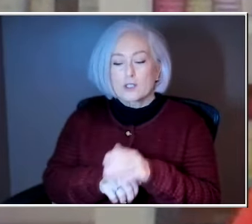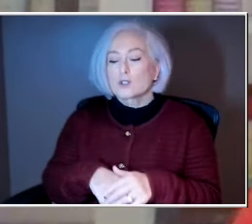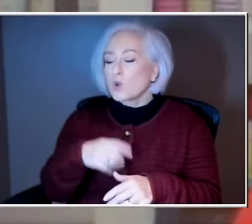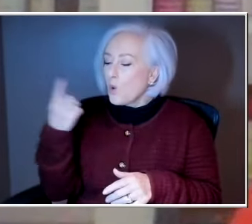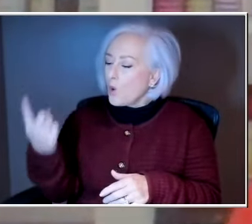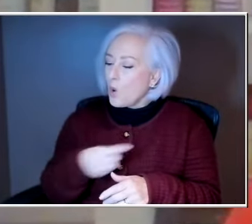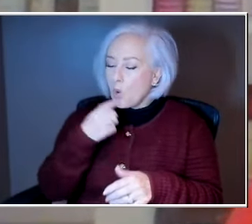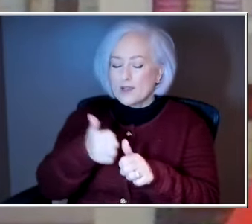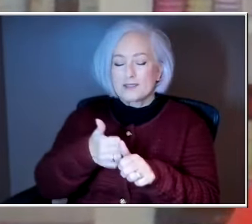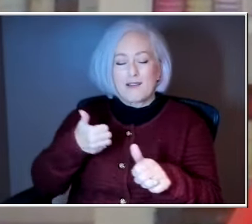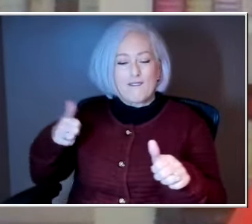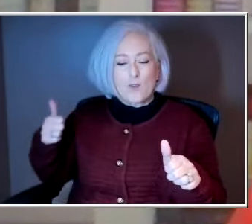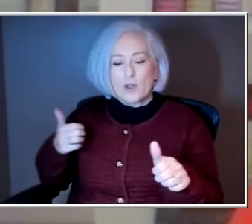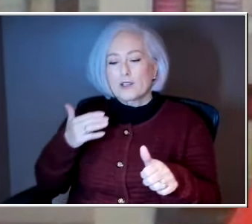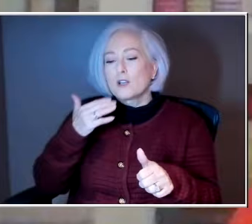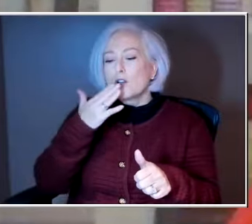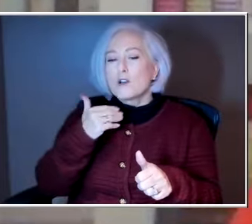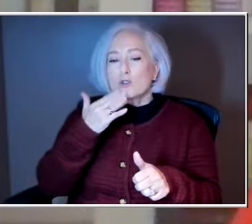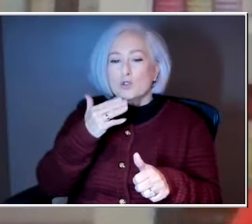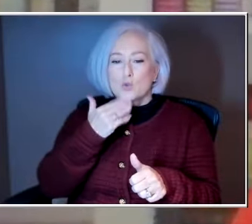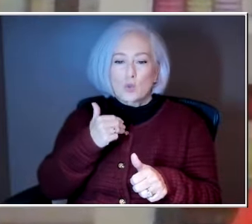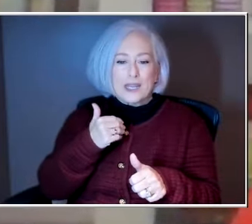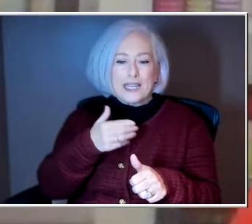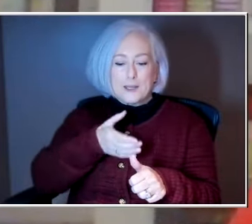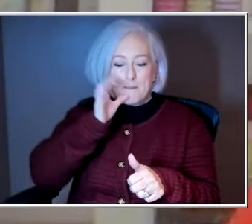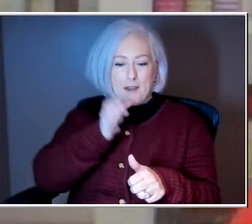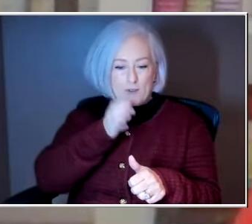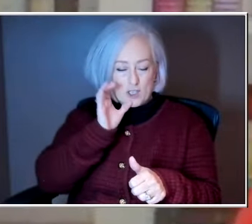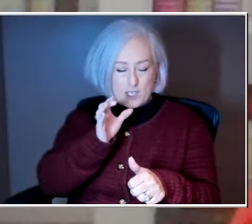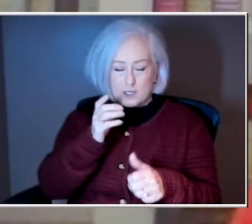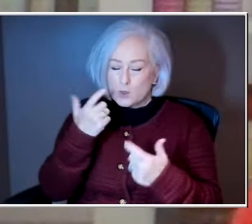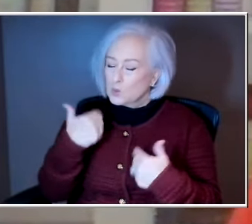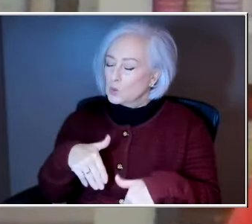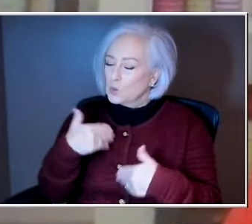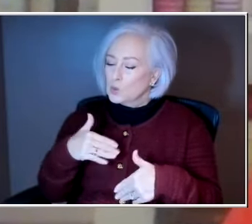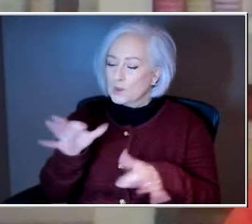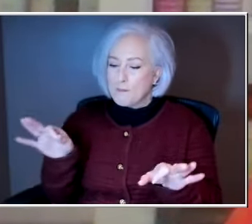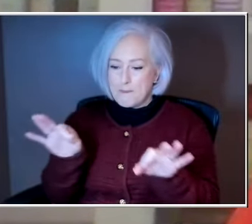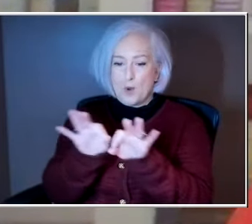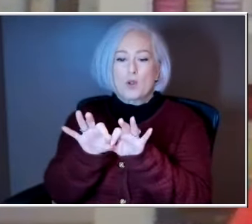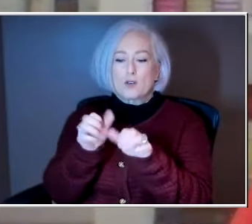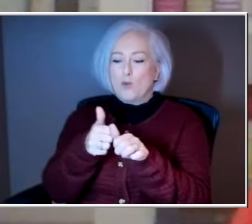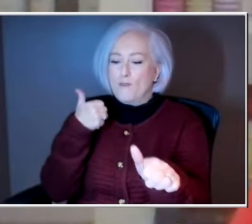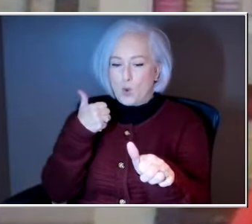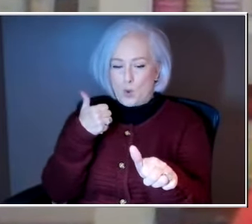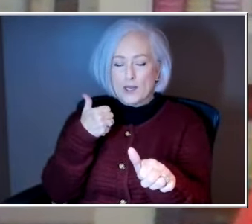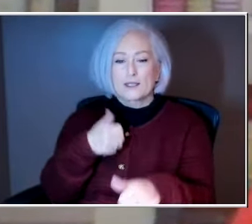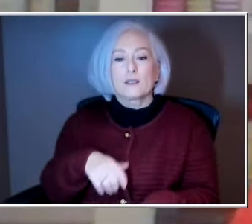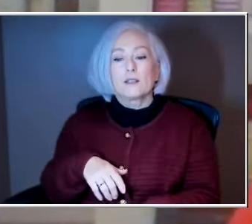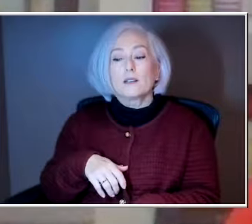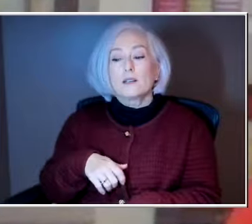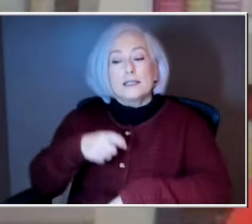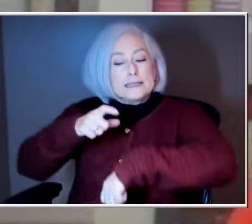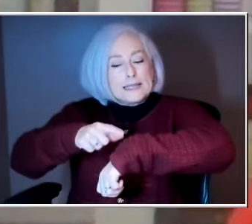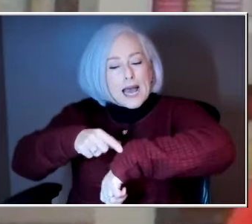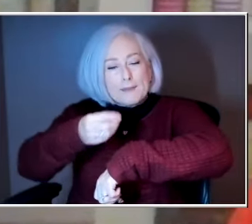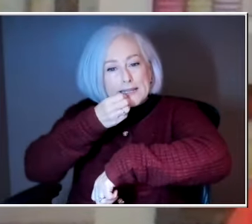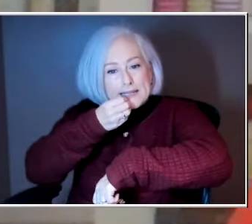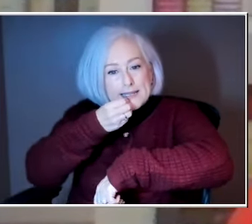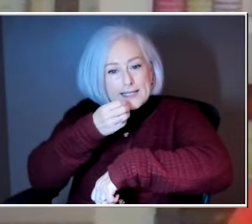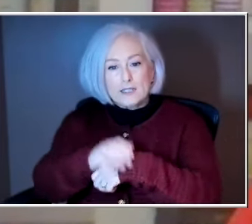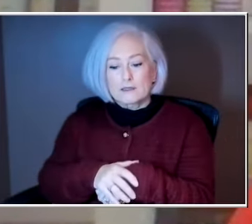is huge. And also being conscious of meal timing, mindful eating, and